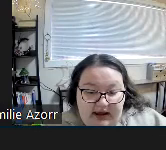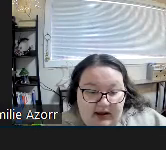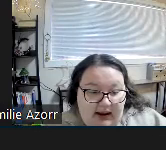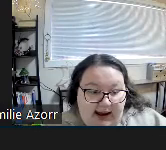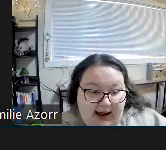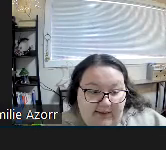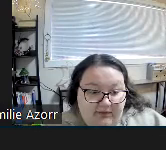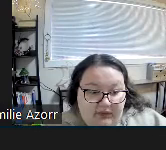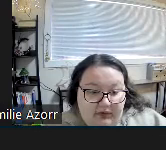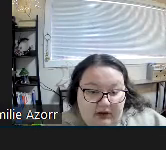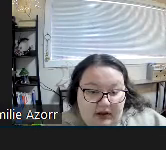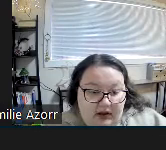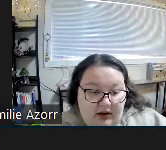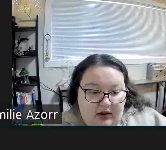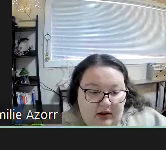got really,